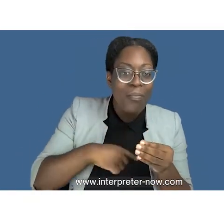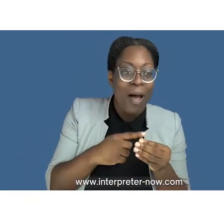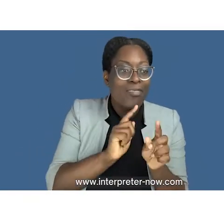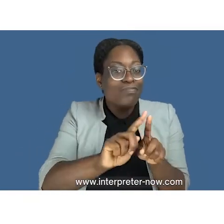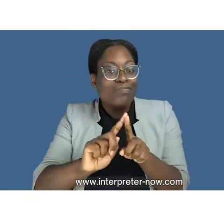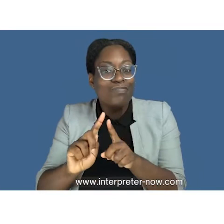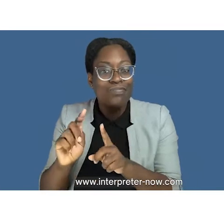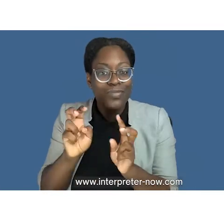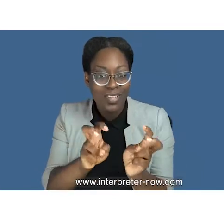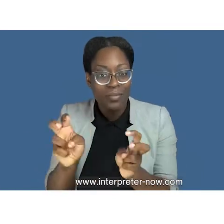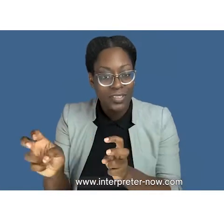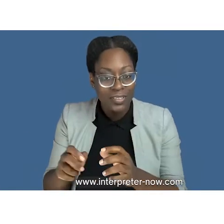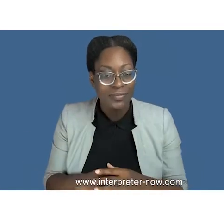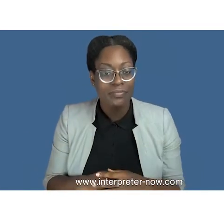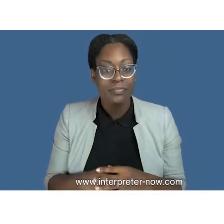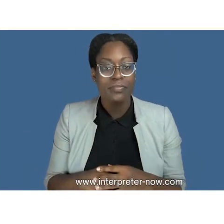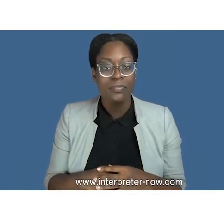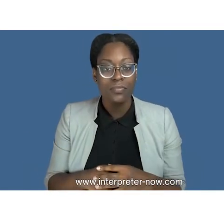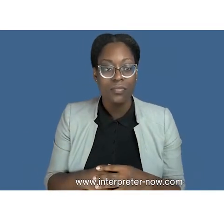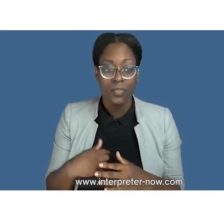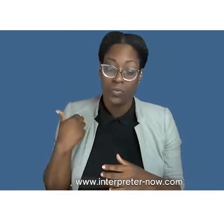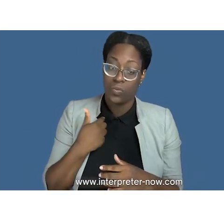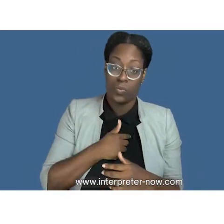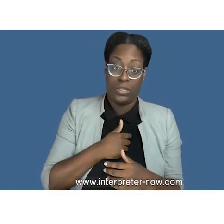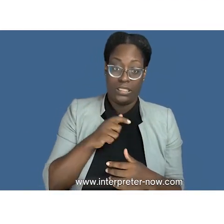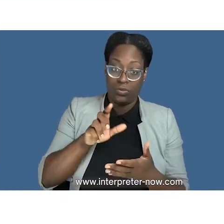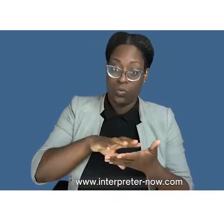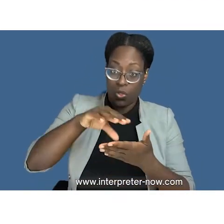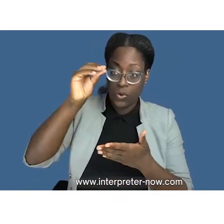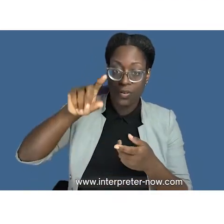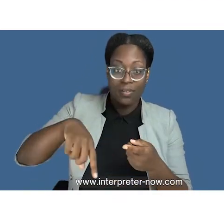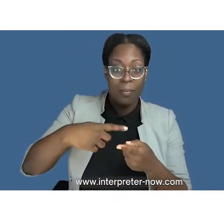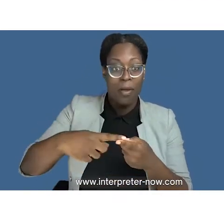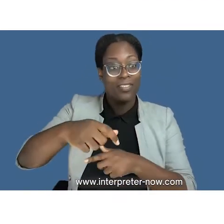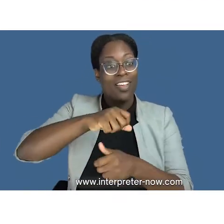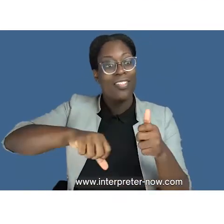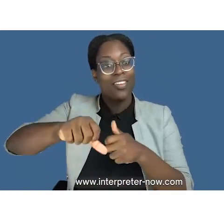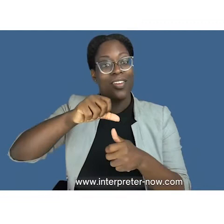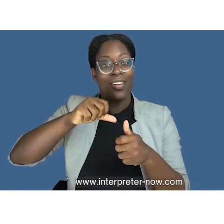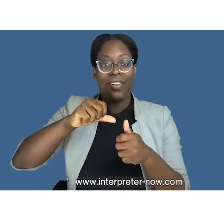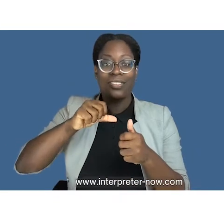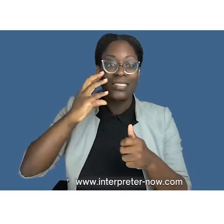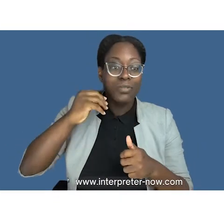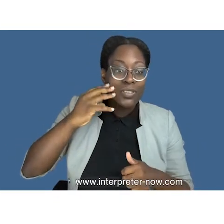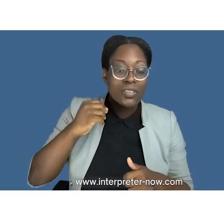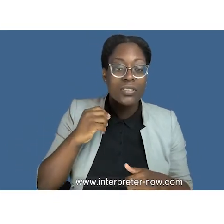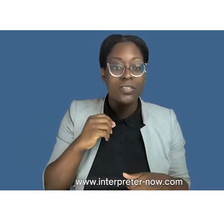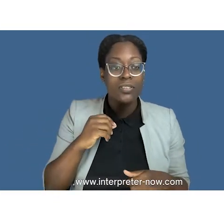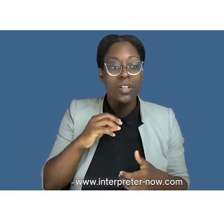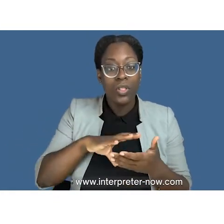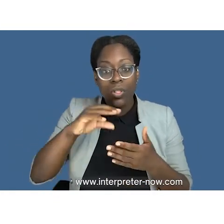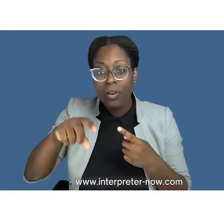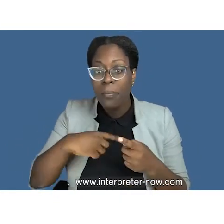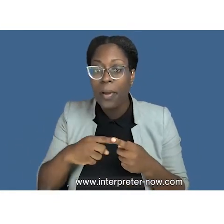and unlearning and relearning. And we learn about each other. We learn about our unique experiences. We learn